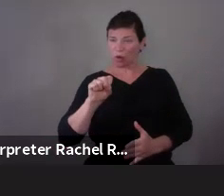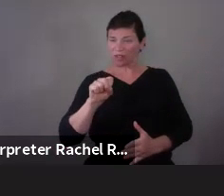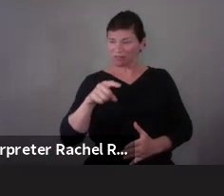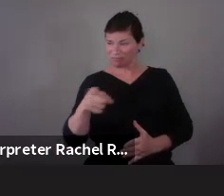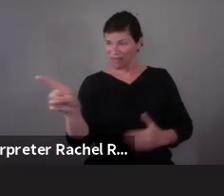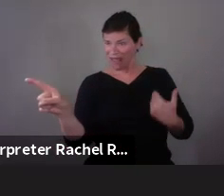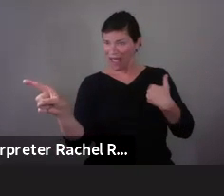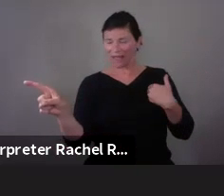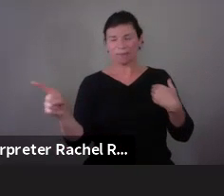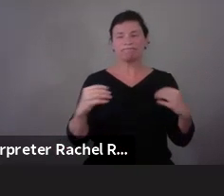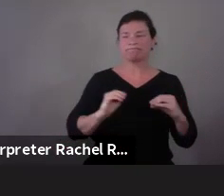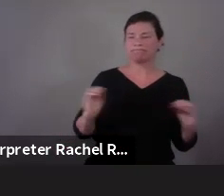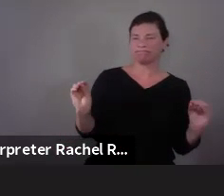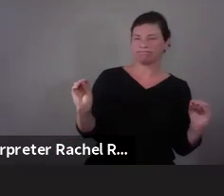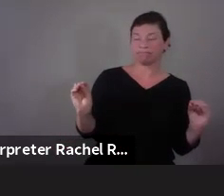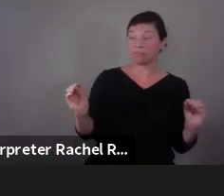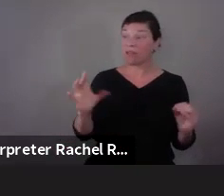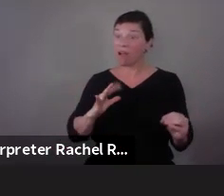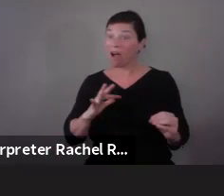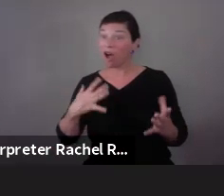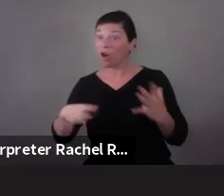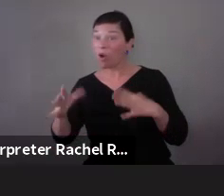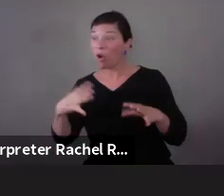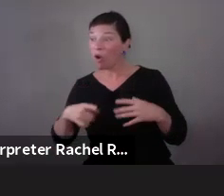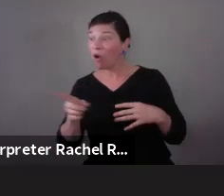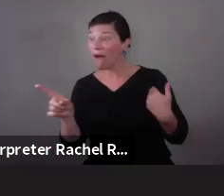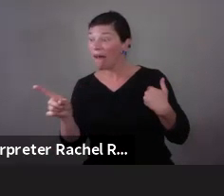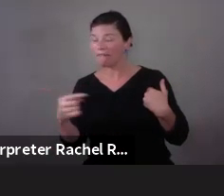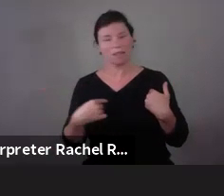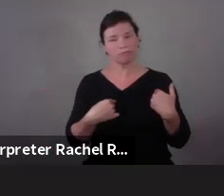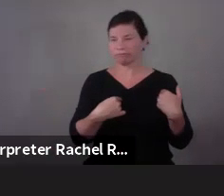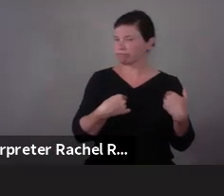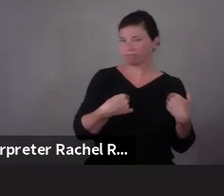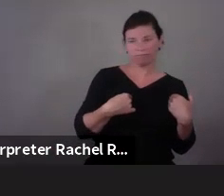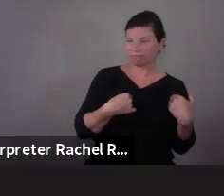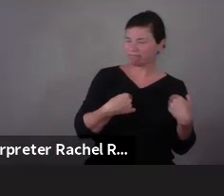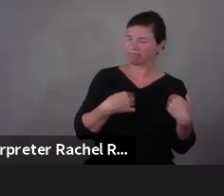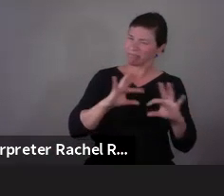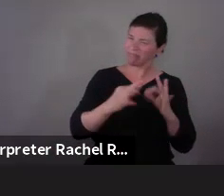or the latest fashions because I picked up clothes wherever I could.